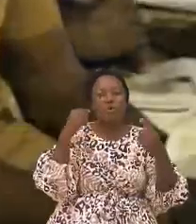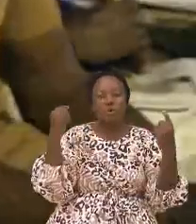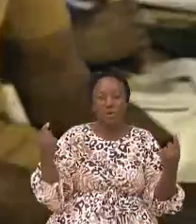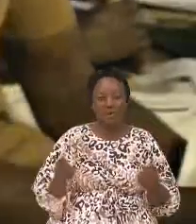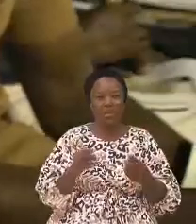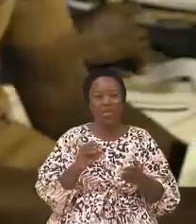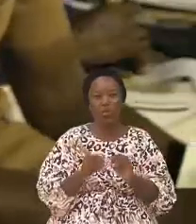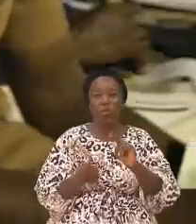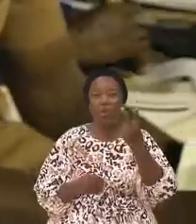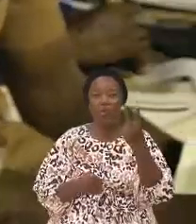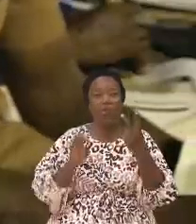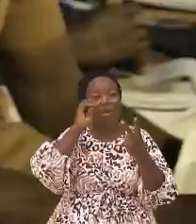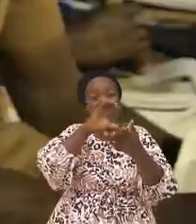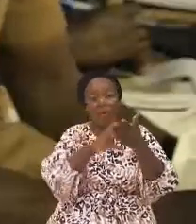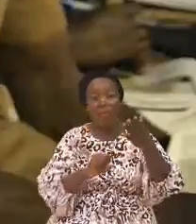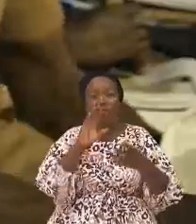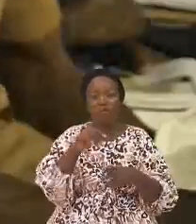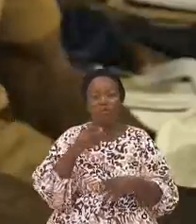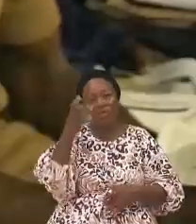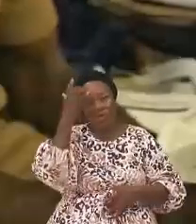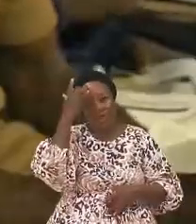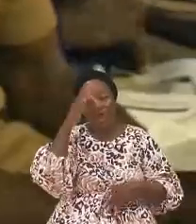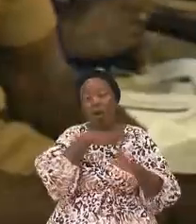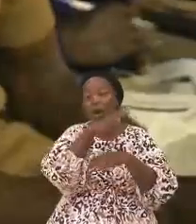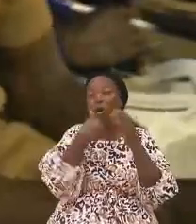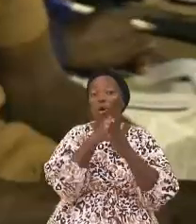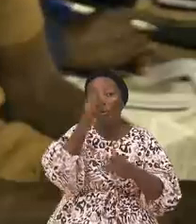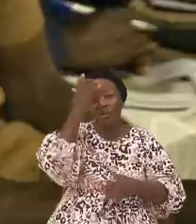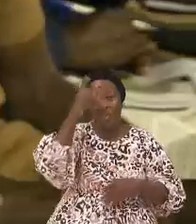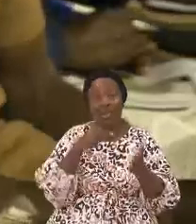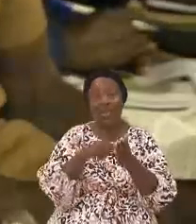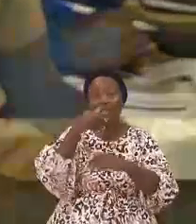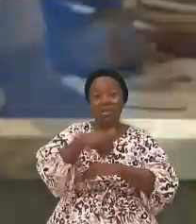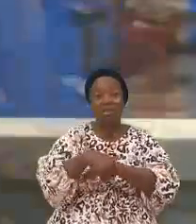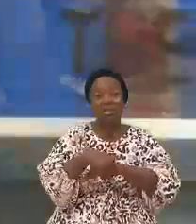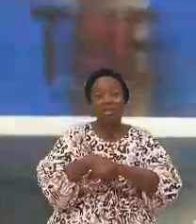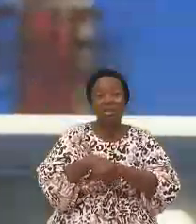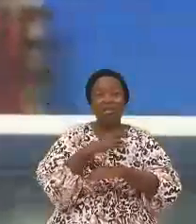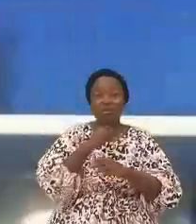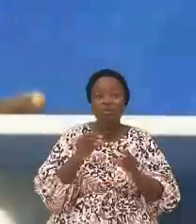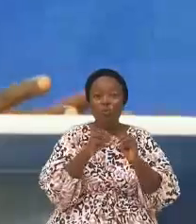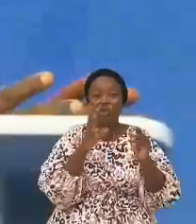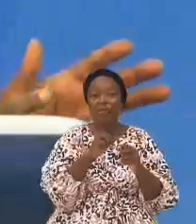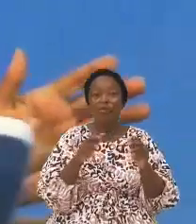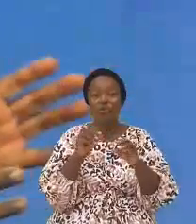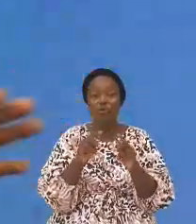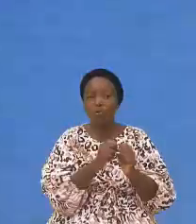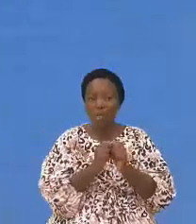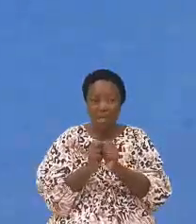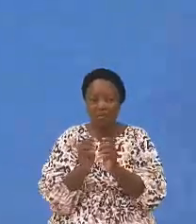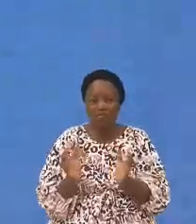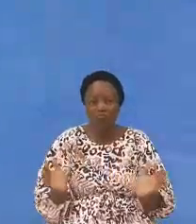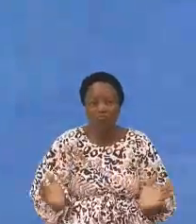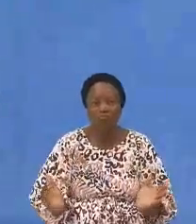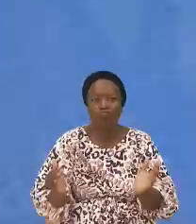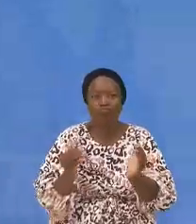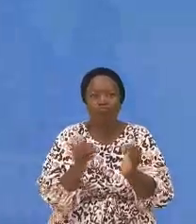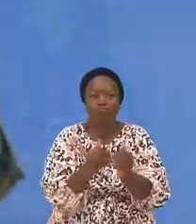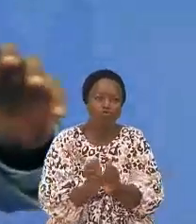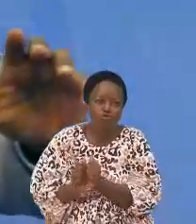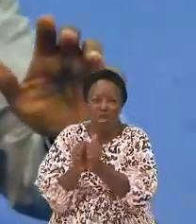He removes your sin. Number two, he removes your sickness. All your sicknesses